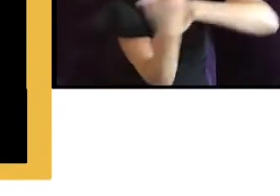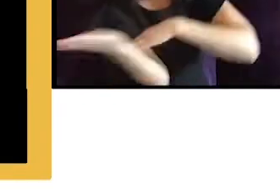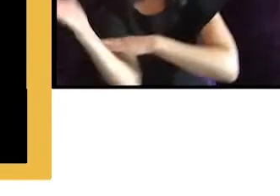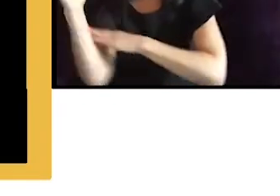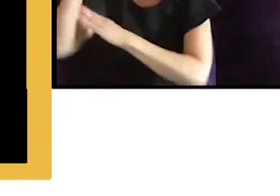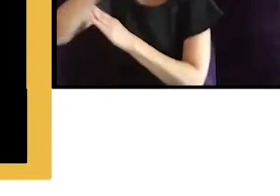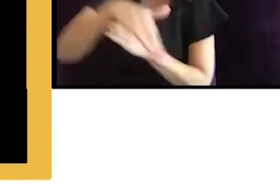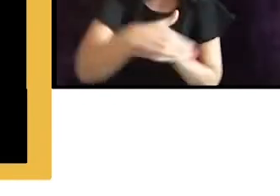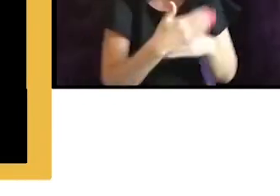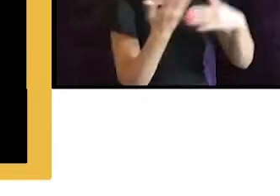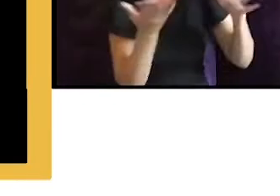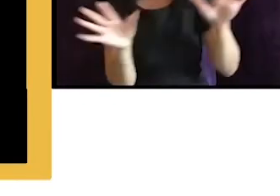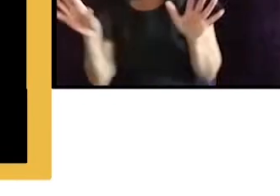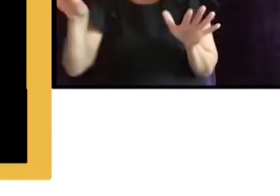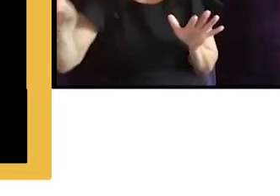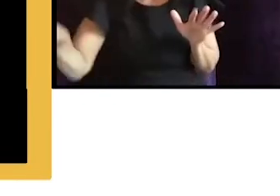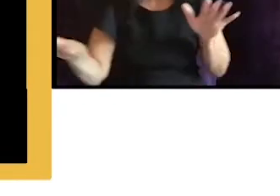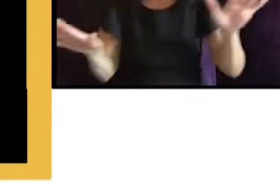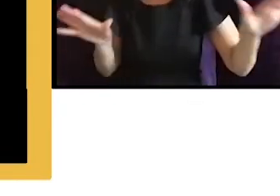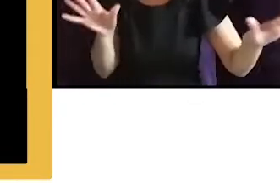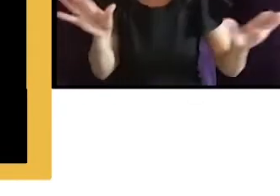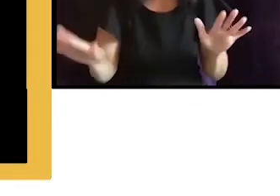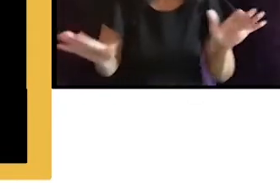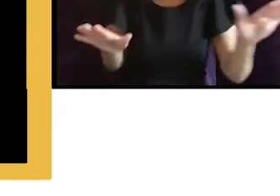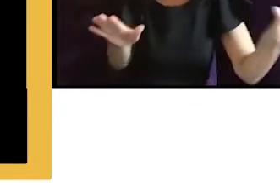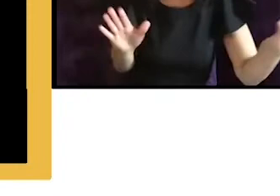Night and day.